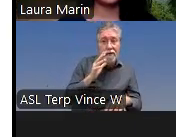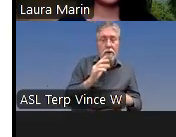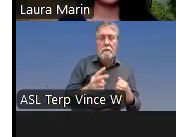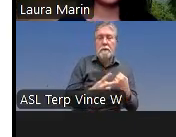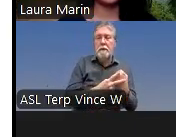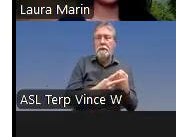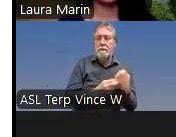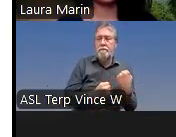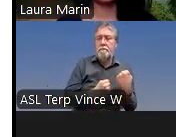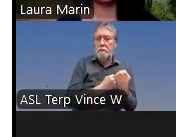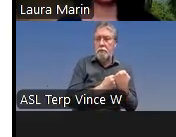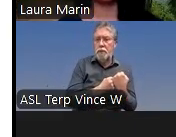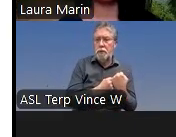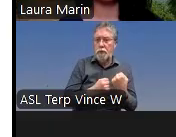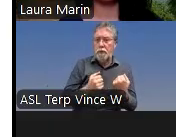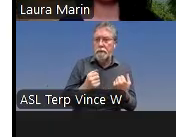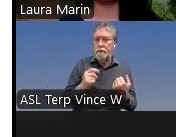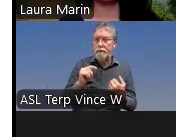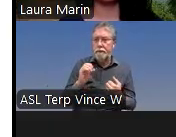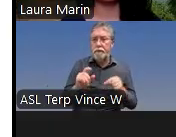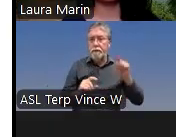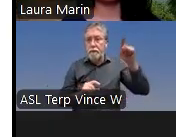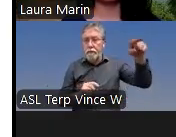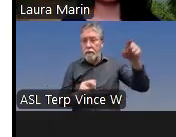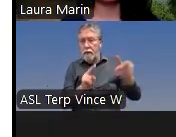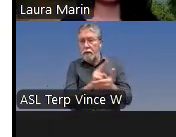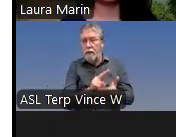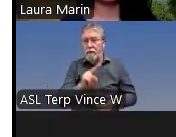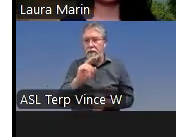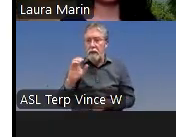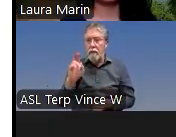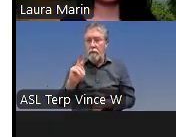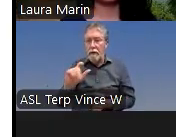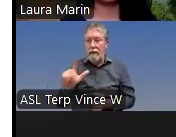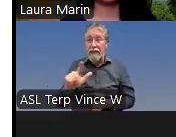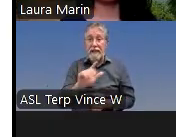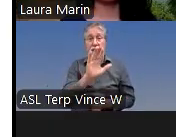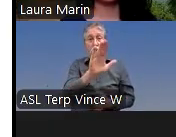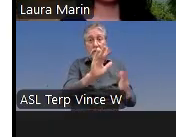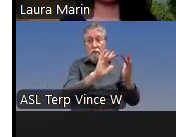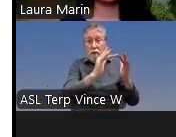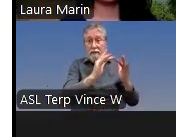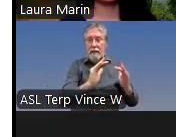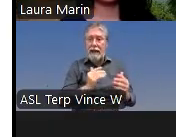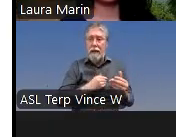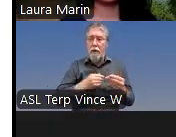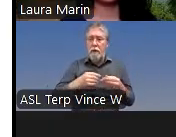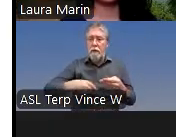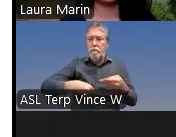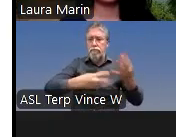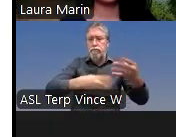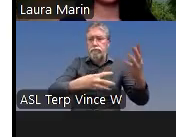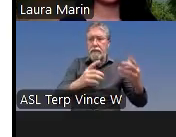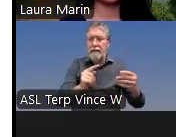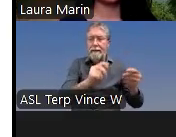with Cornell University for a website that turns our data into really useful information in ways that we can't.